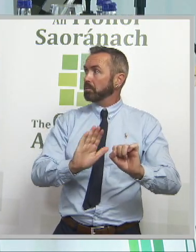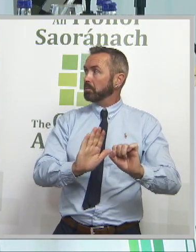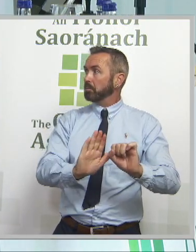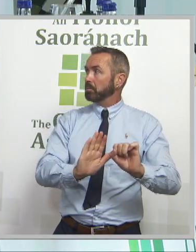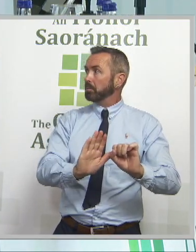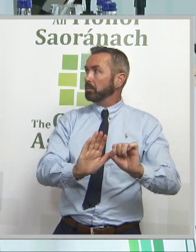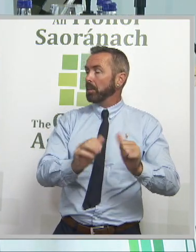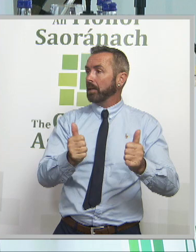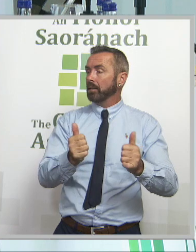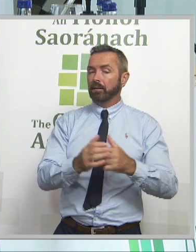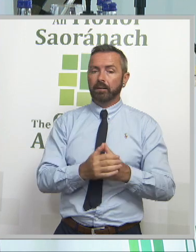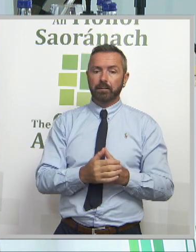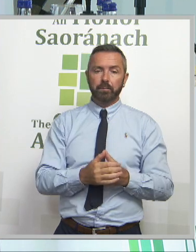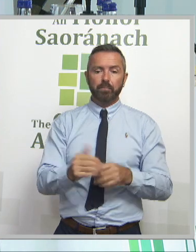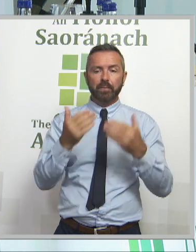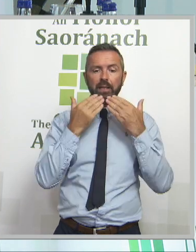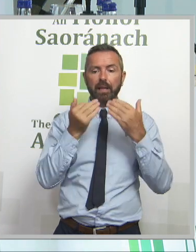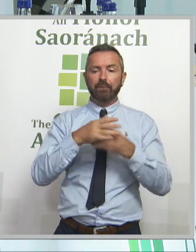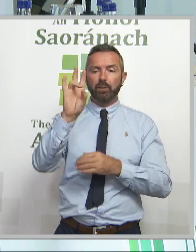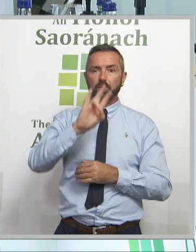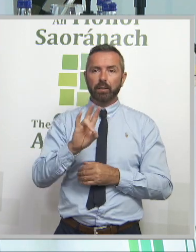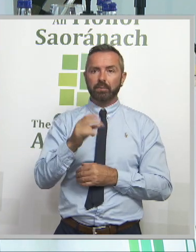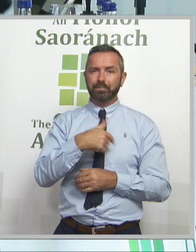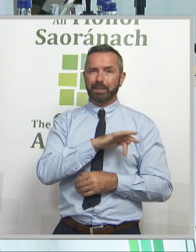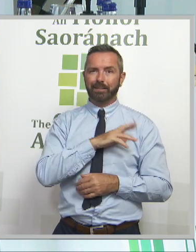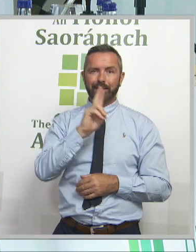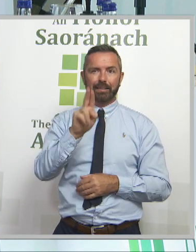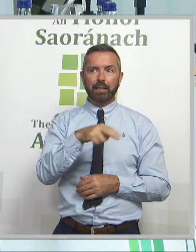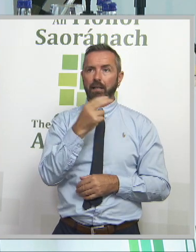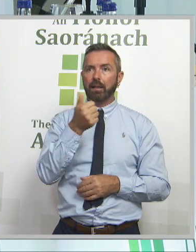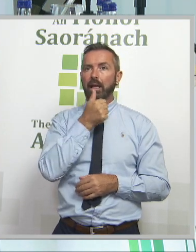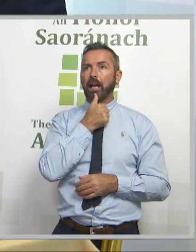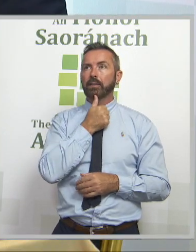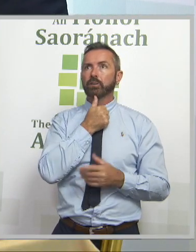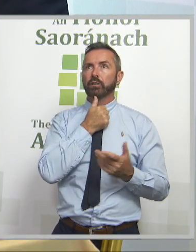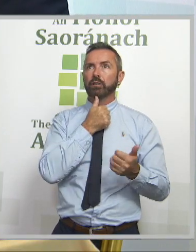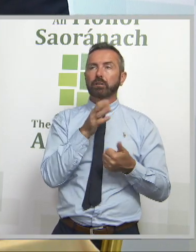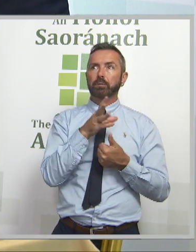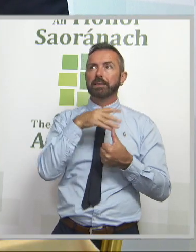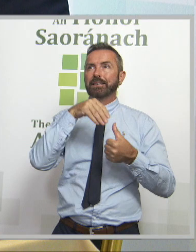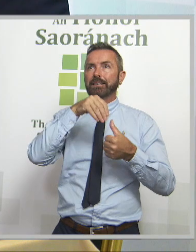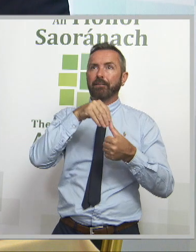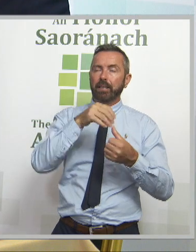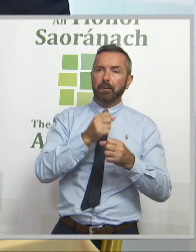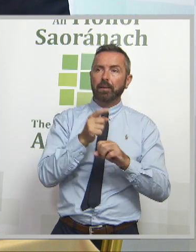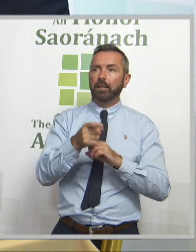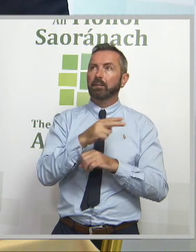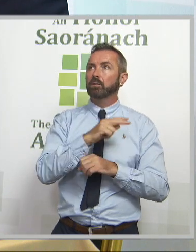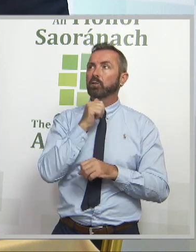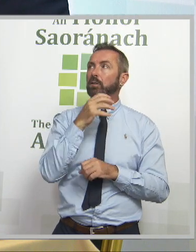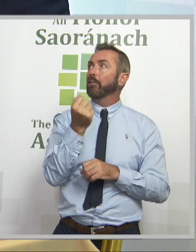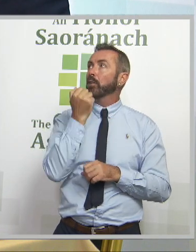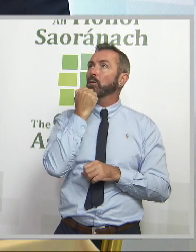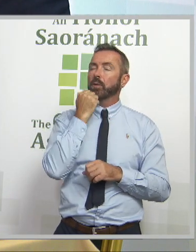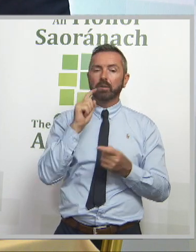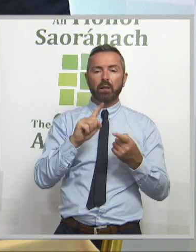what happens? Thanks for your question. I can't answer the specifics on that. I don't have the numbers on